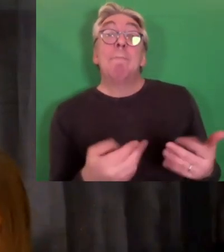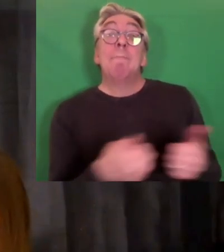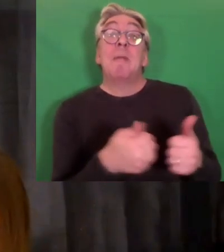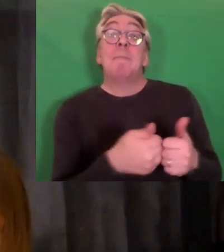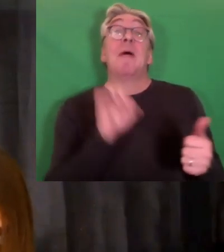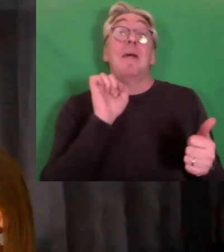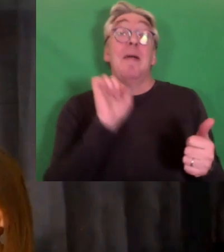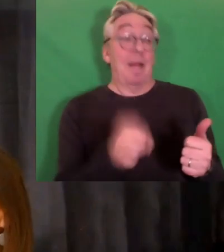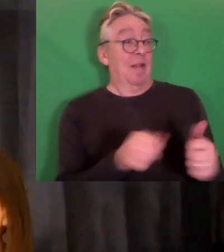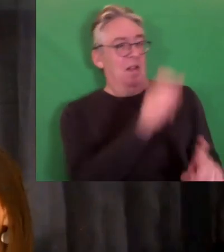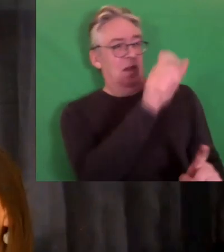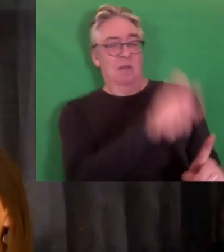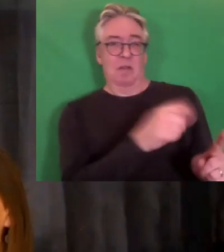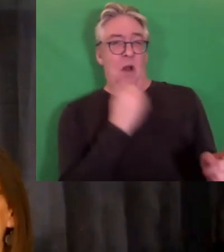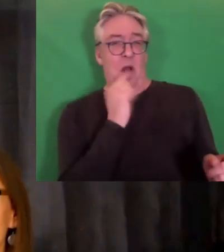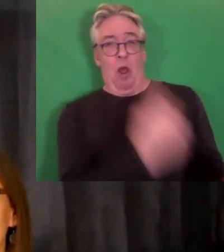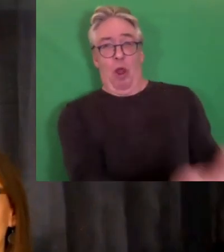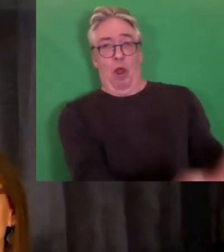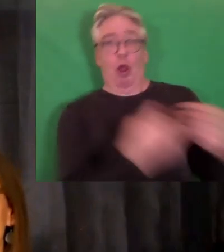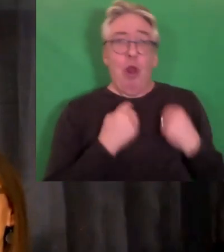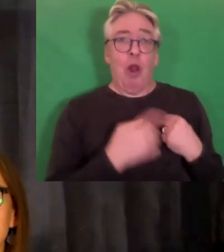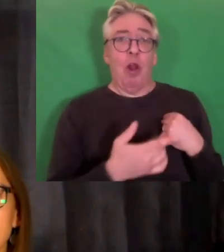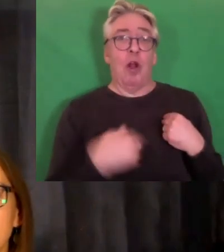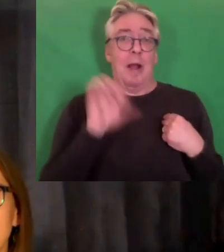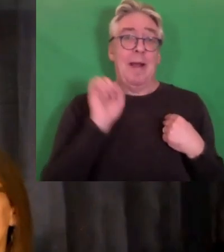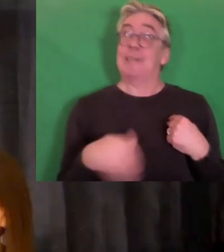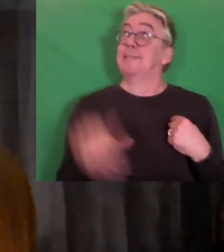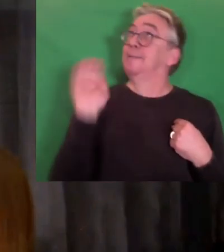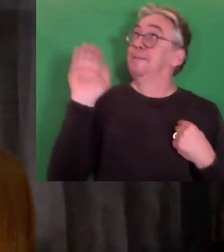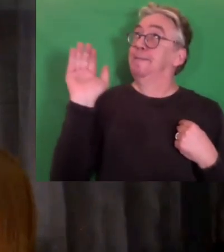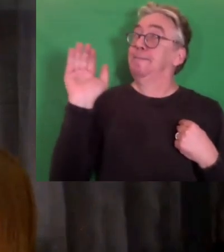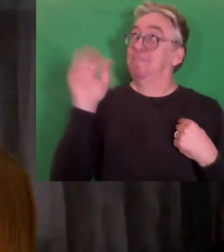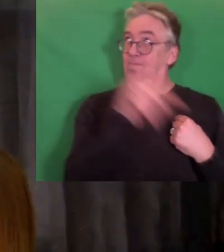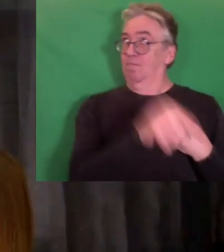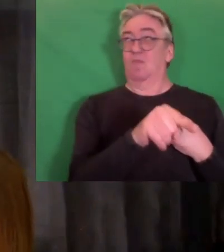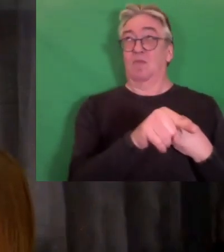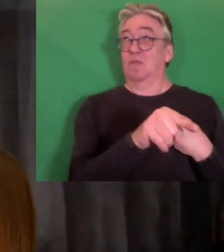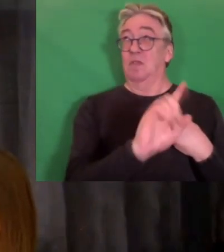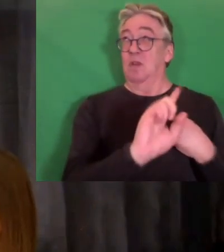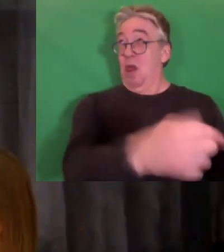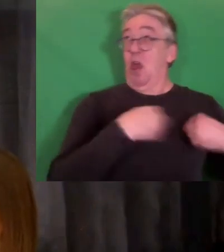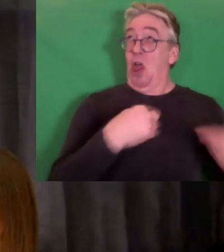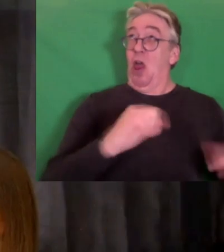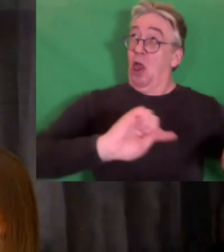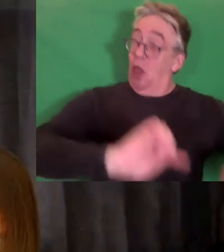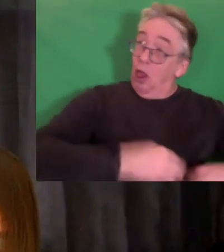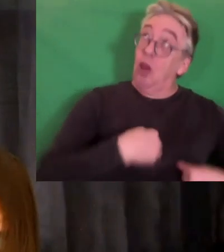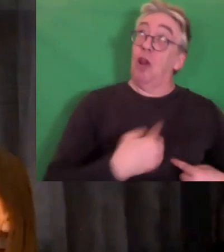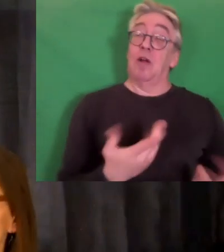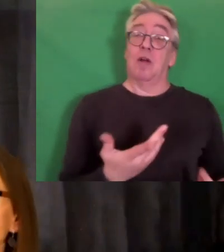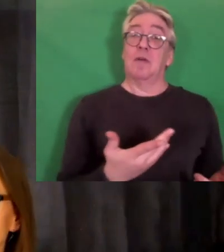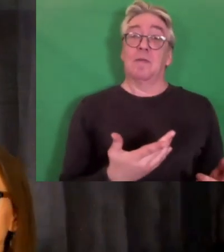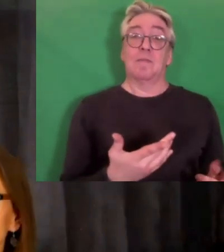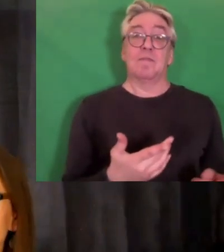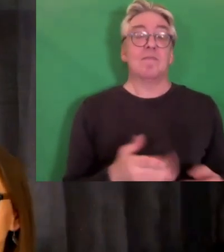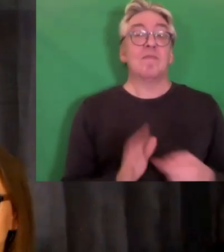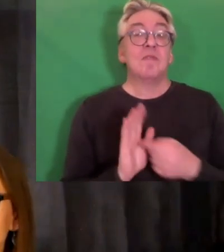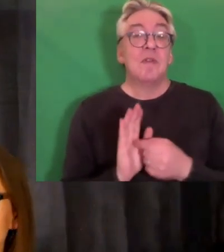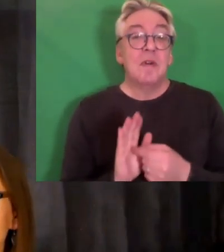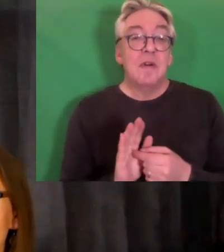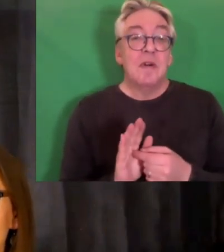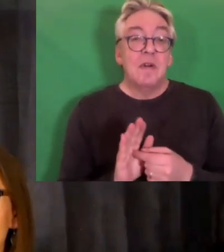players. Yes. So to make sure they're not harming anyone else. Especially the big games like we told before, League of Legends and so on, they all have